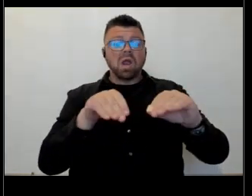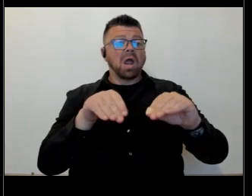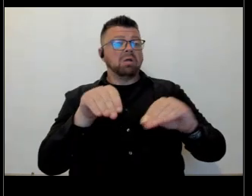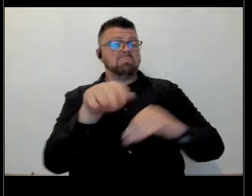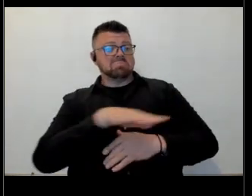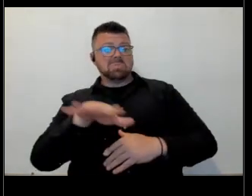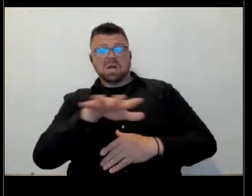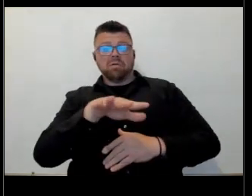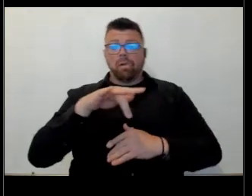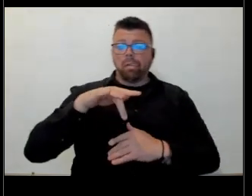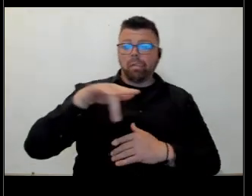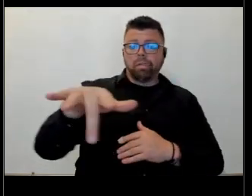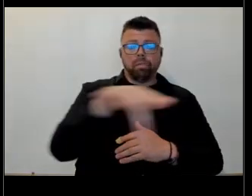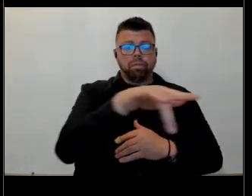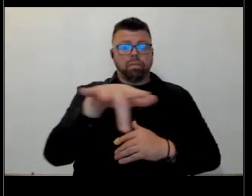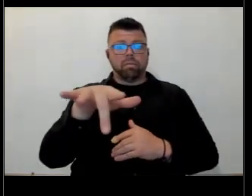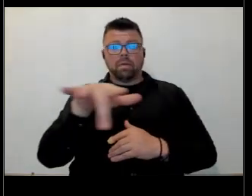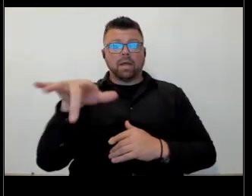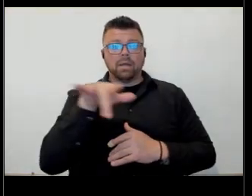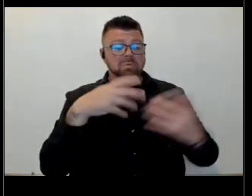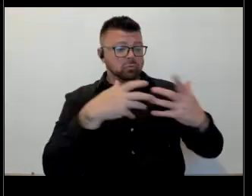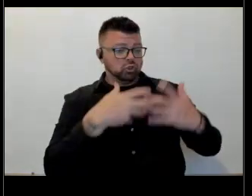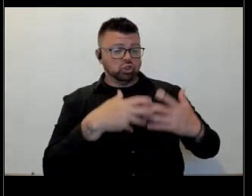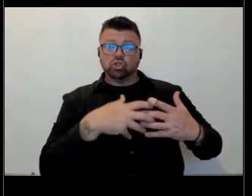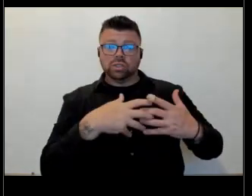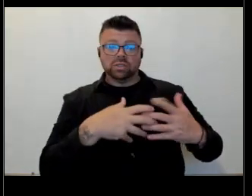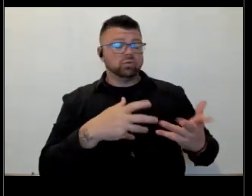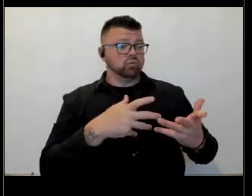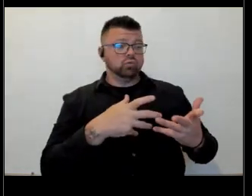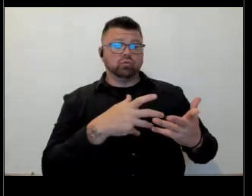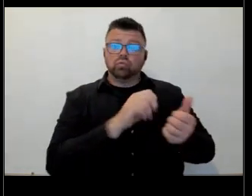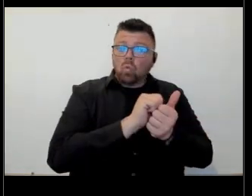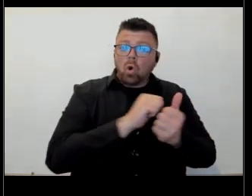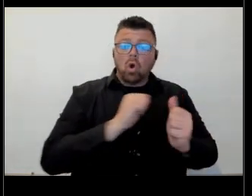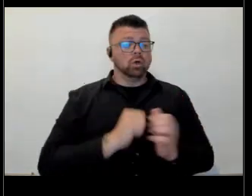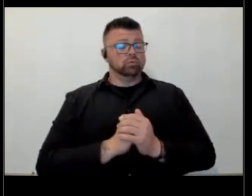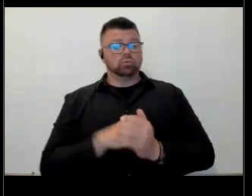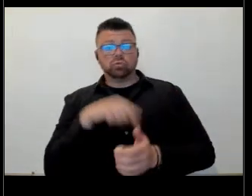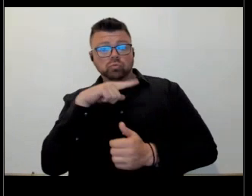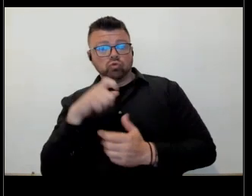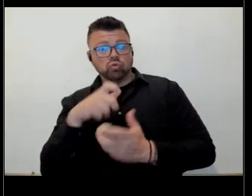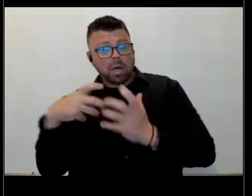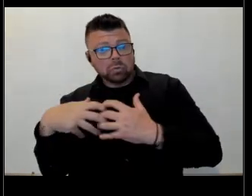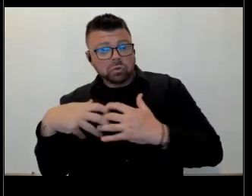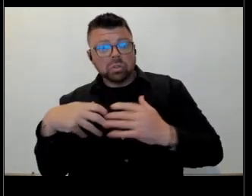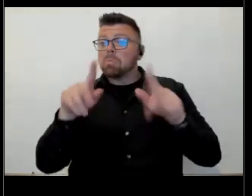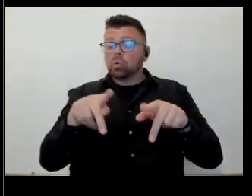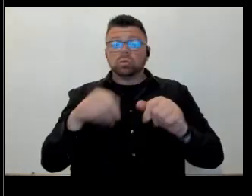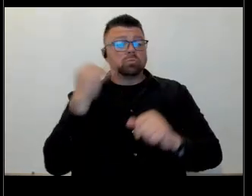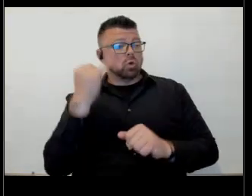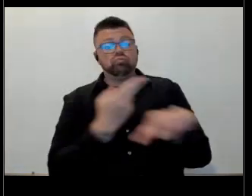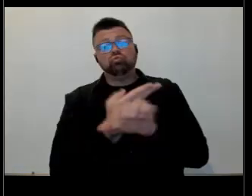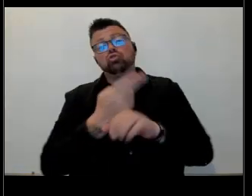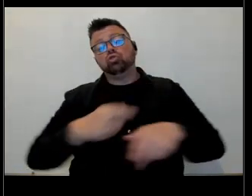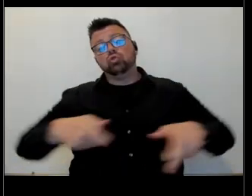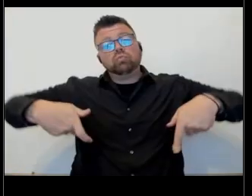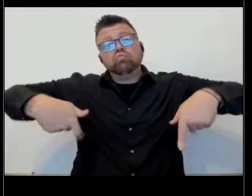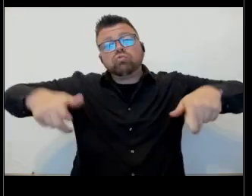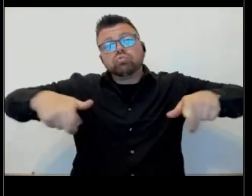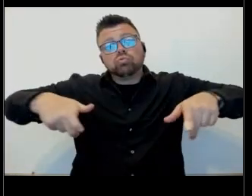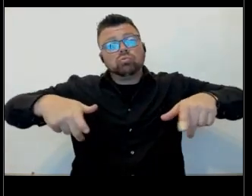at washers and dryers so that a person who uses a wheelchair can approach and pull up close to the